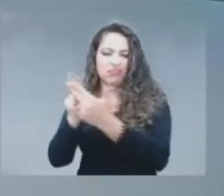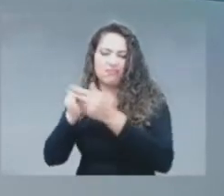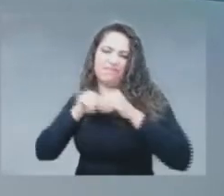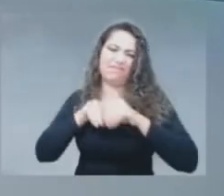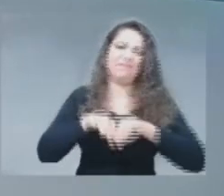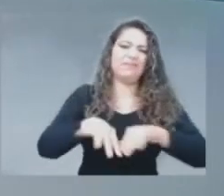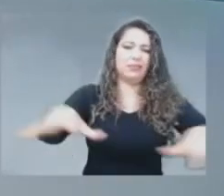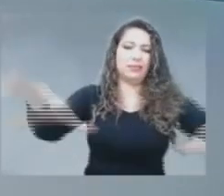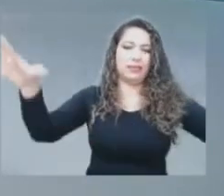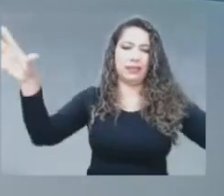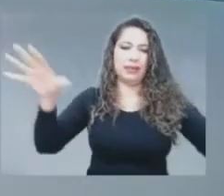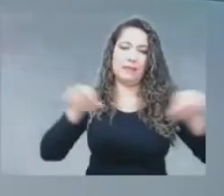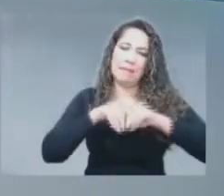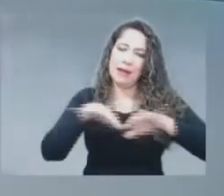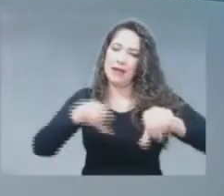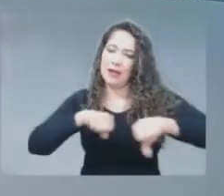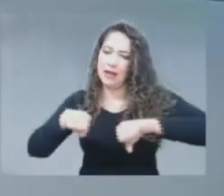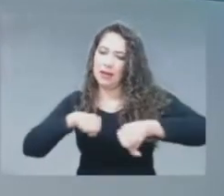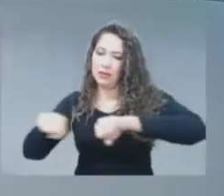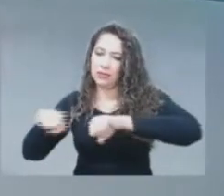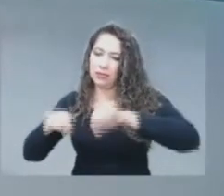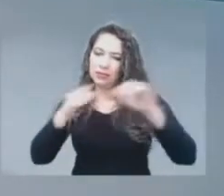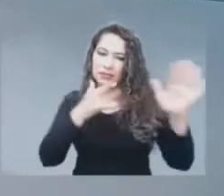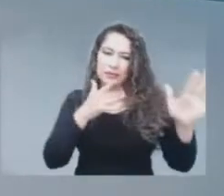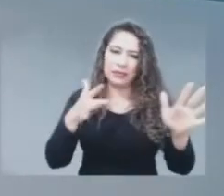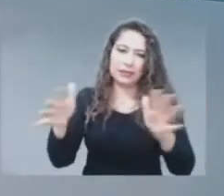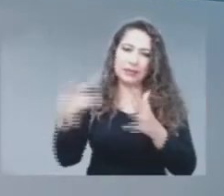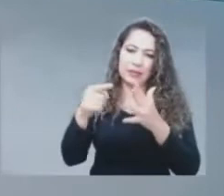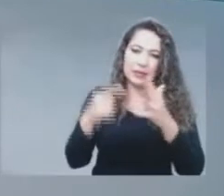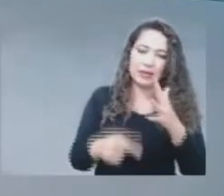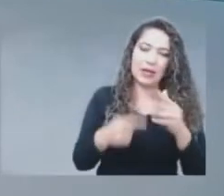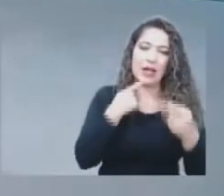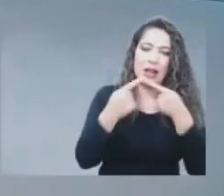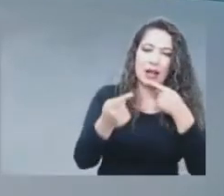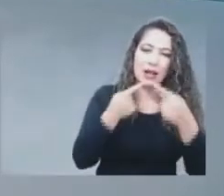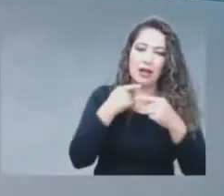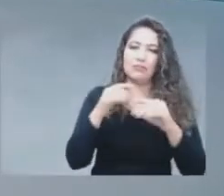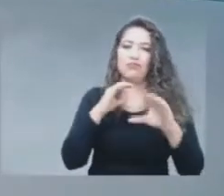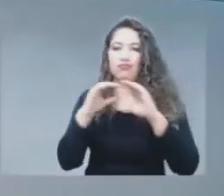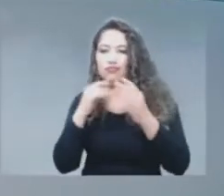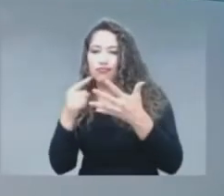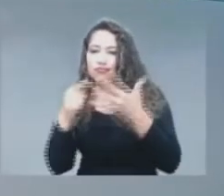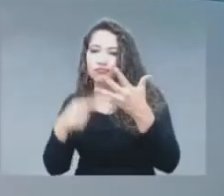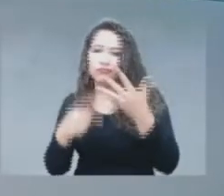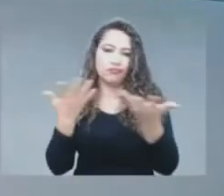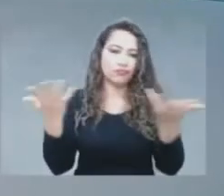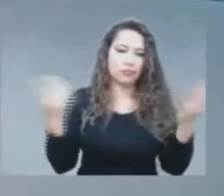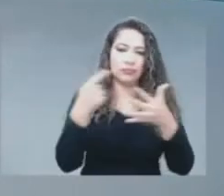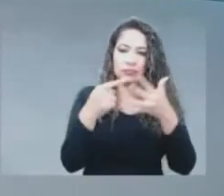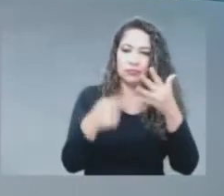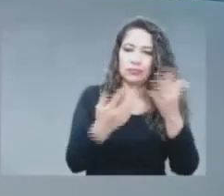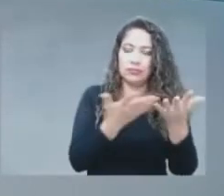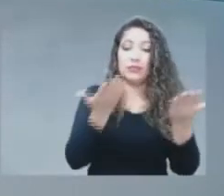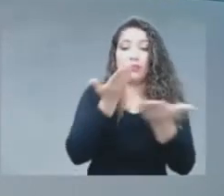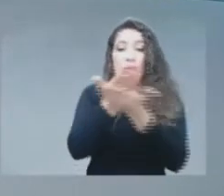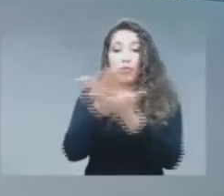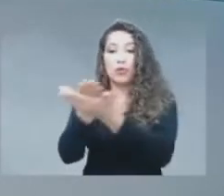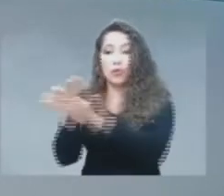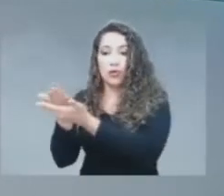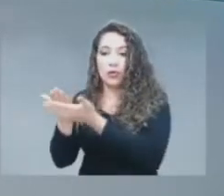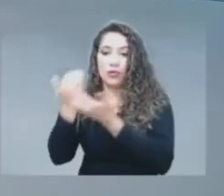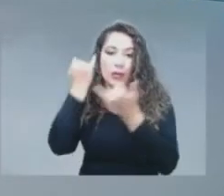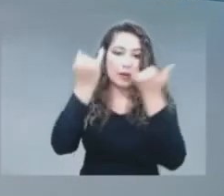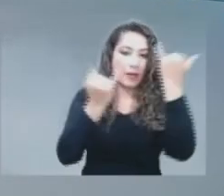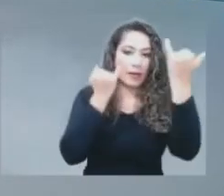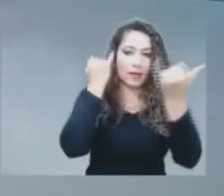all industry, and we broadcasted the opportunity to show to file comments, file challenges, proposals, and the